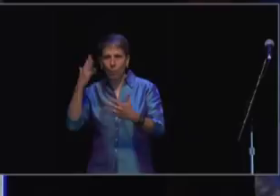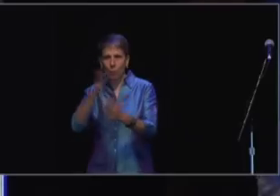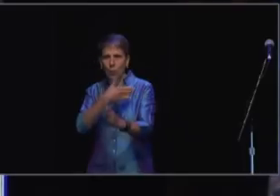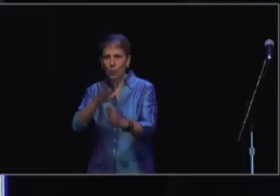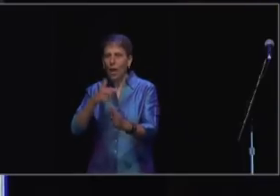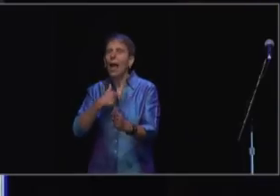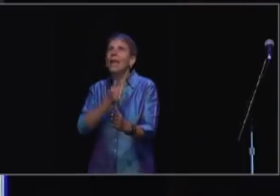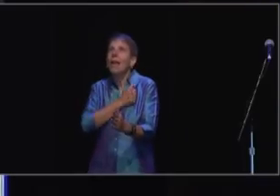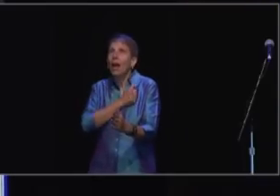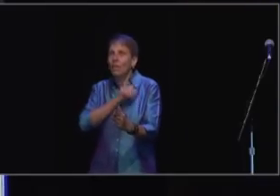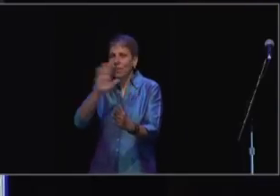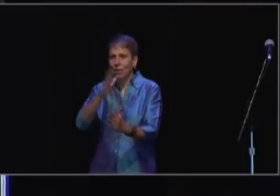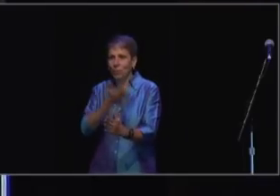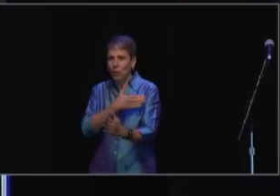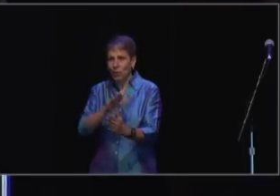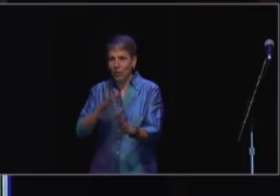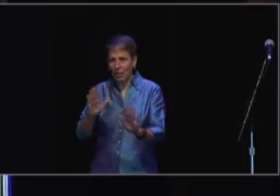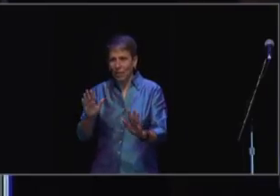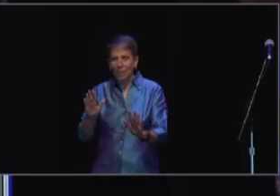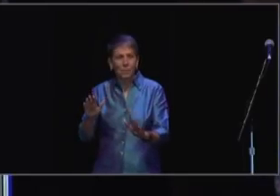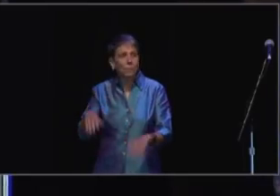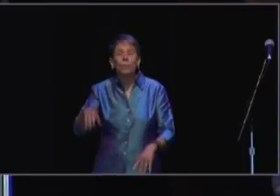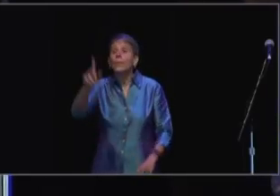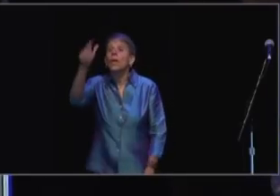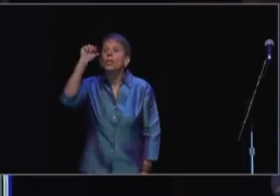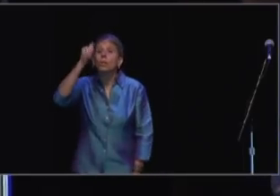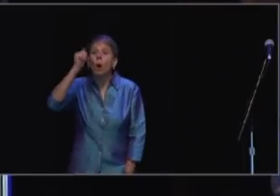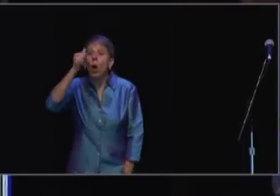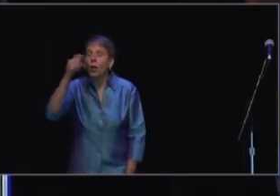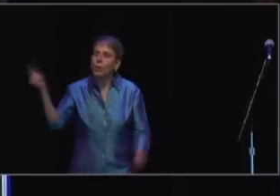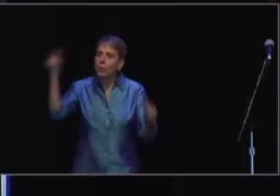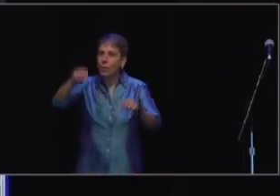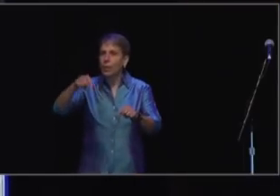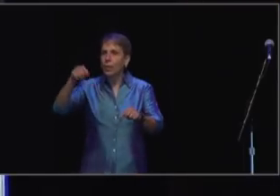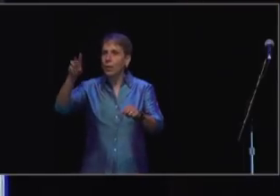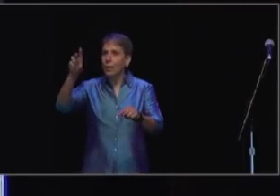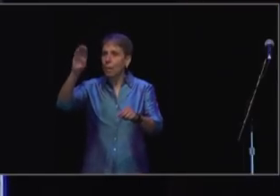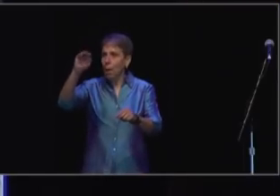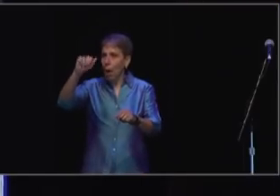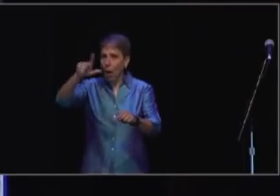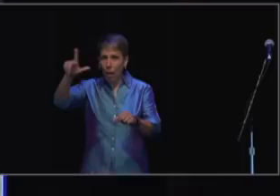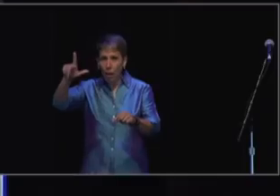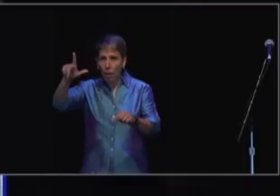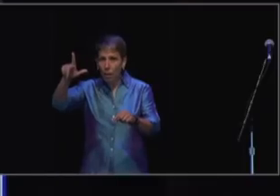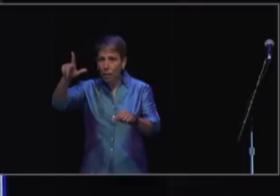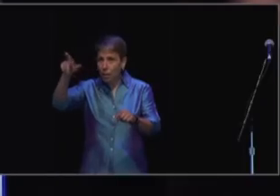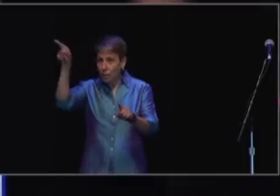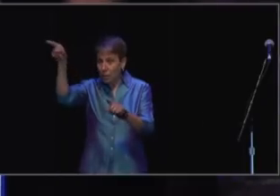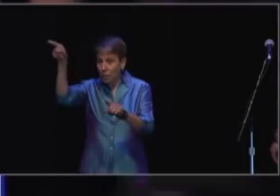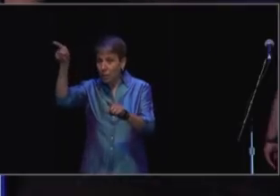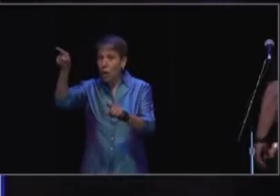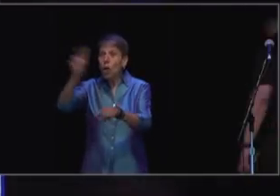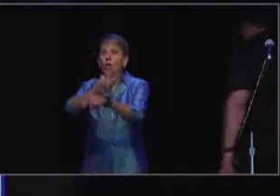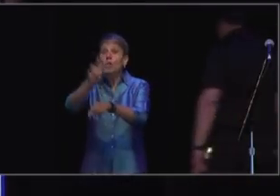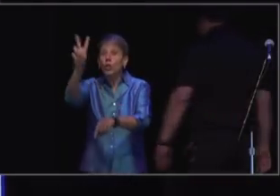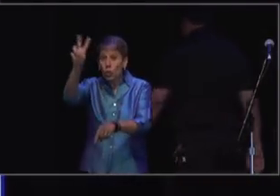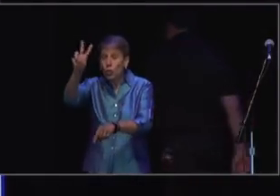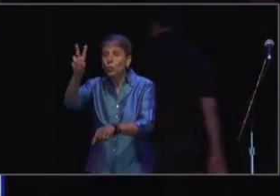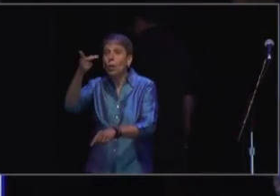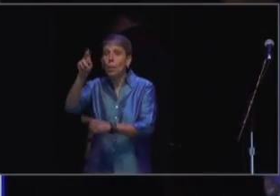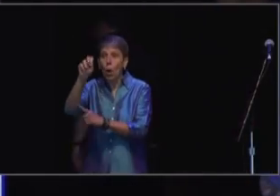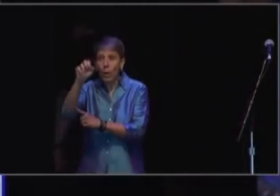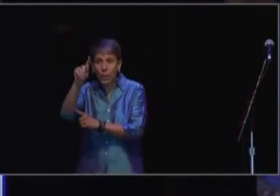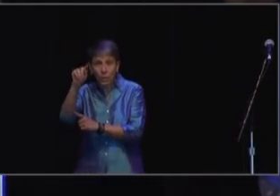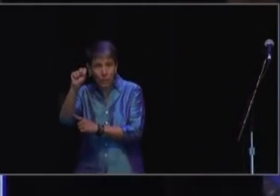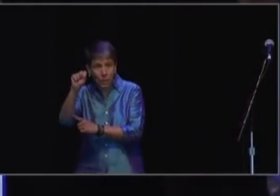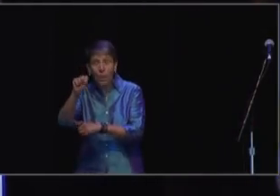everything. Tomorrow, please come to the National Mall, 2 p.m., poets will be reading poems. 4